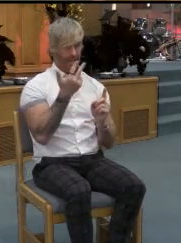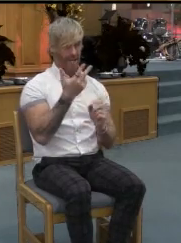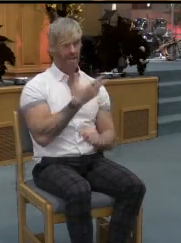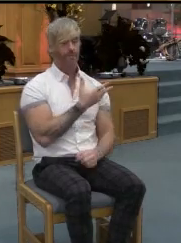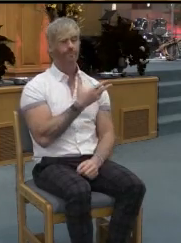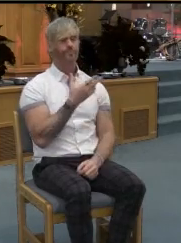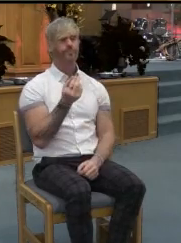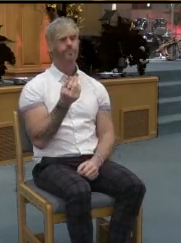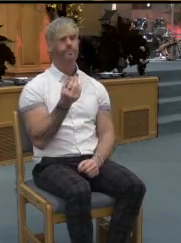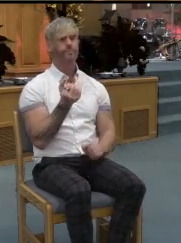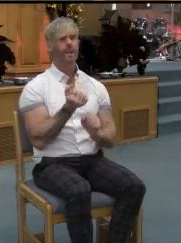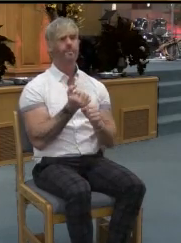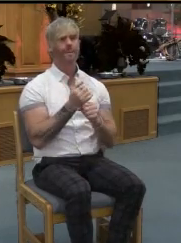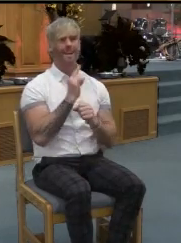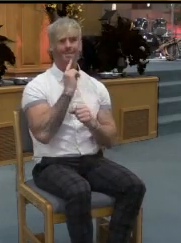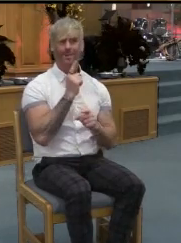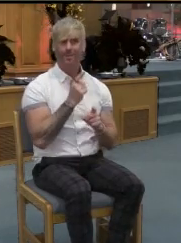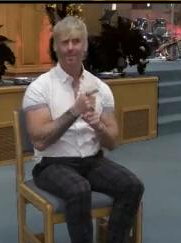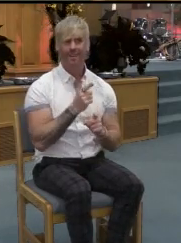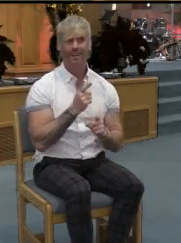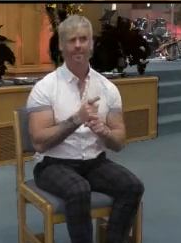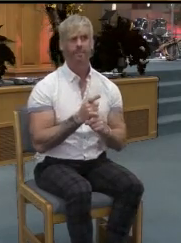And let me make sure I get this right,